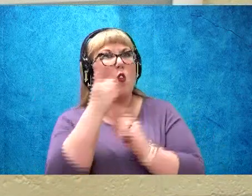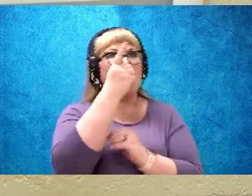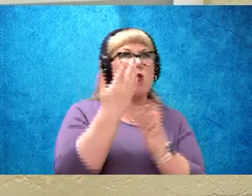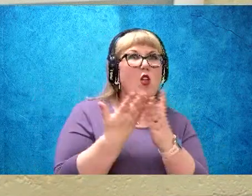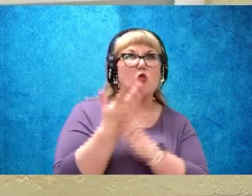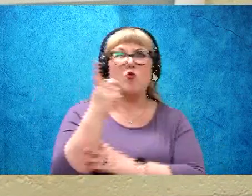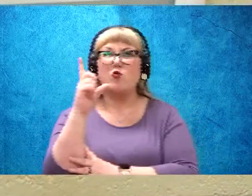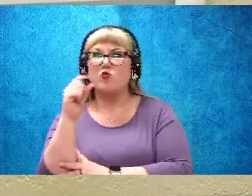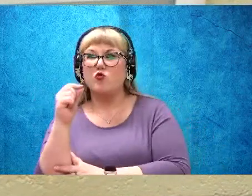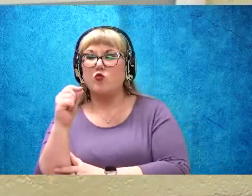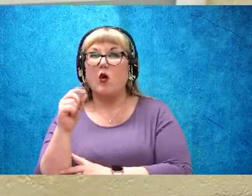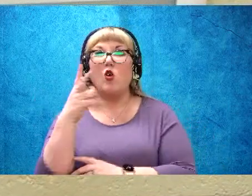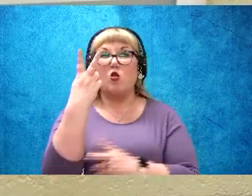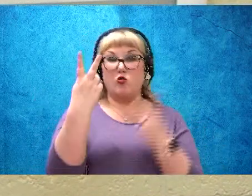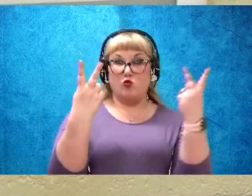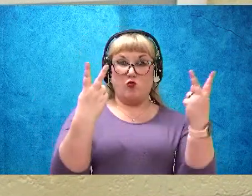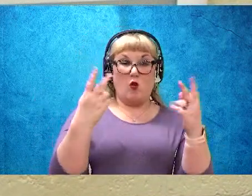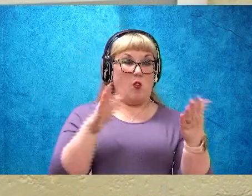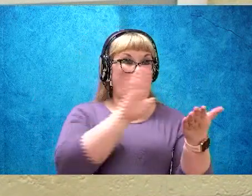different pages.